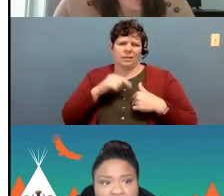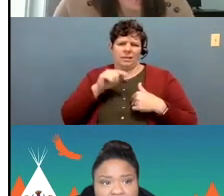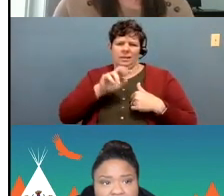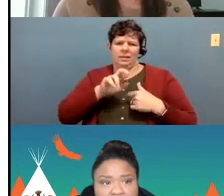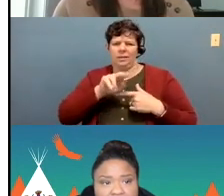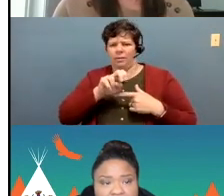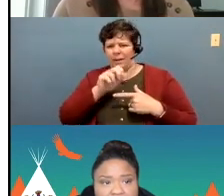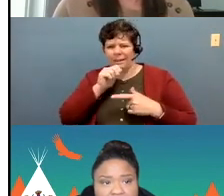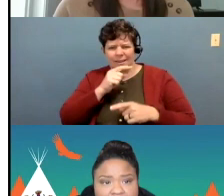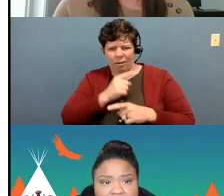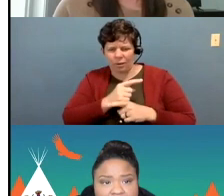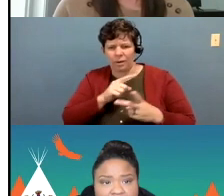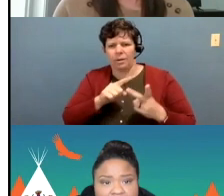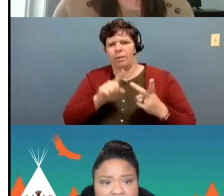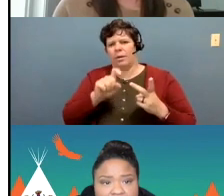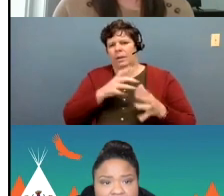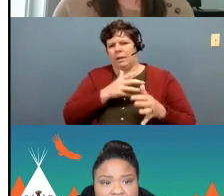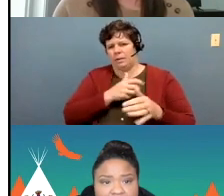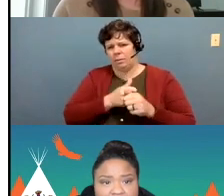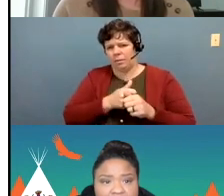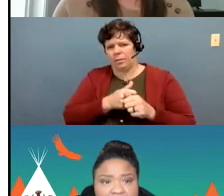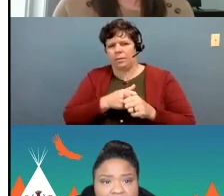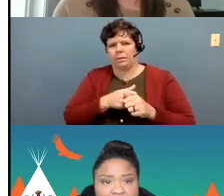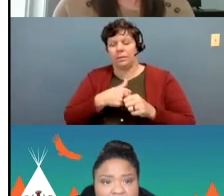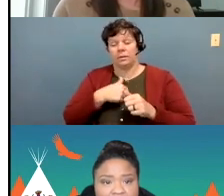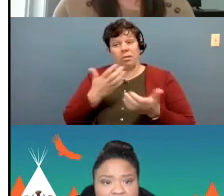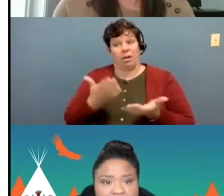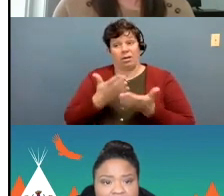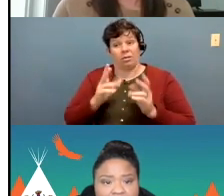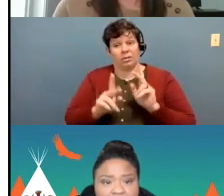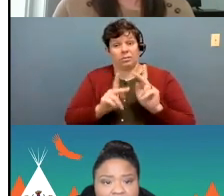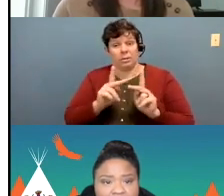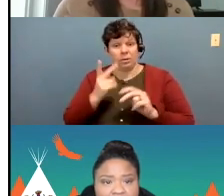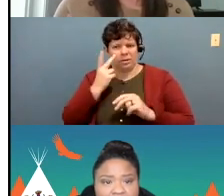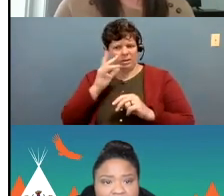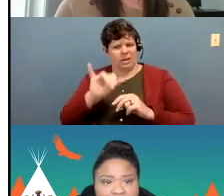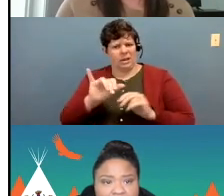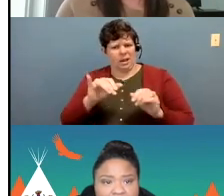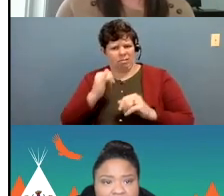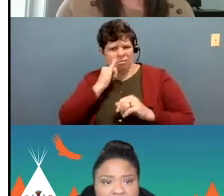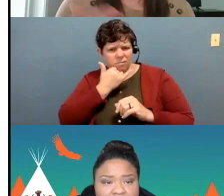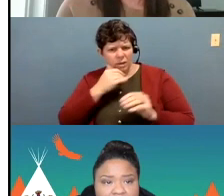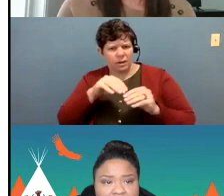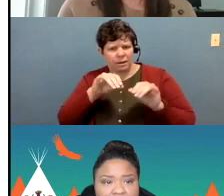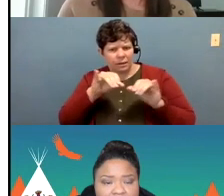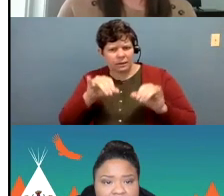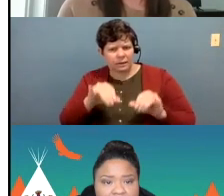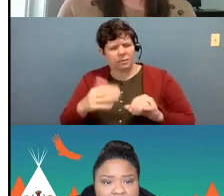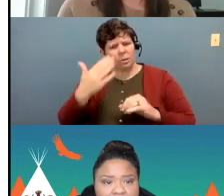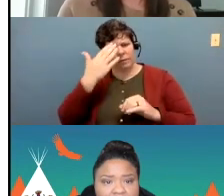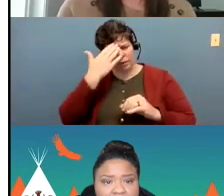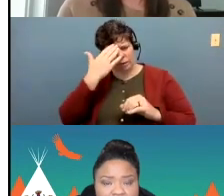incorrect or this needs to be updated. So I encourage people, if they see that in the system, if you're familiar with a